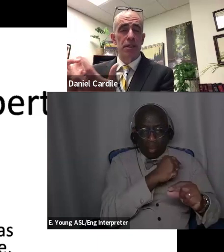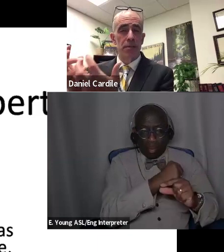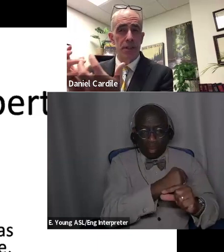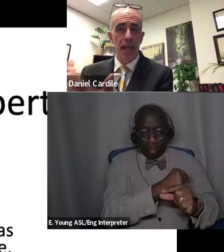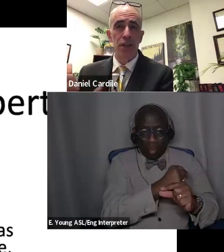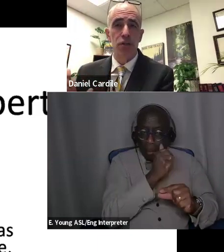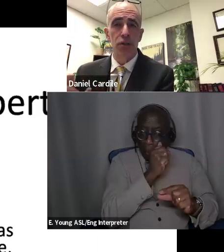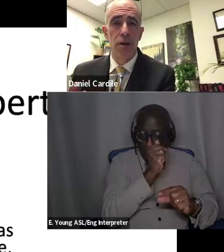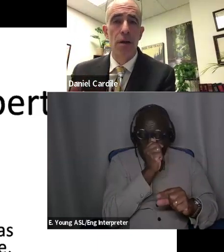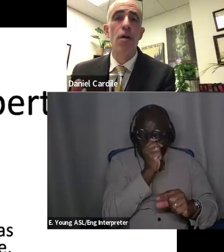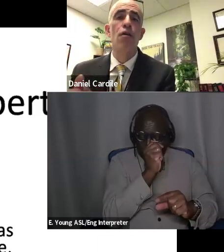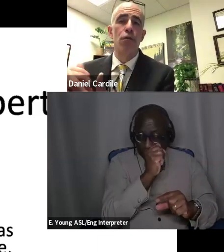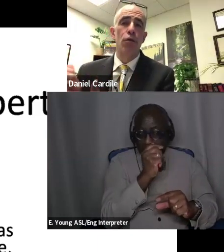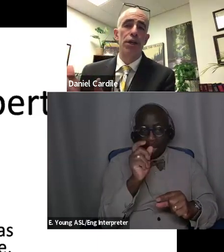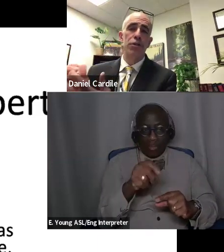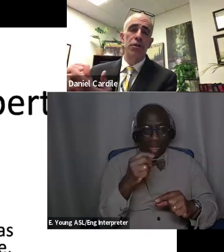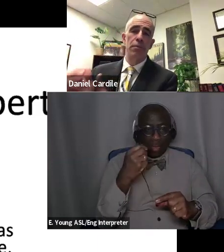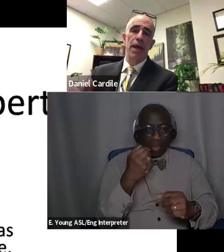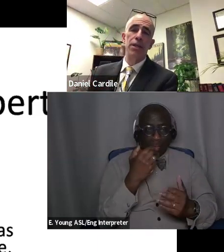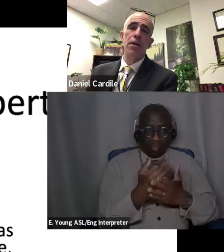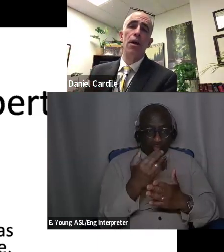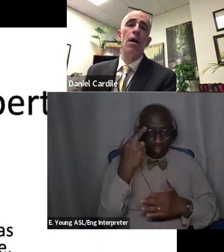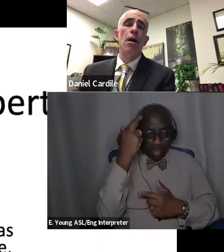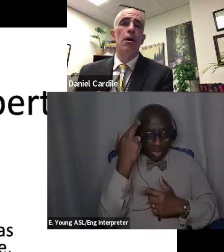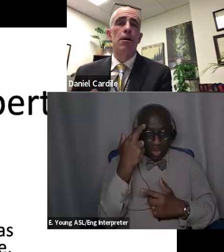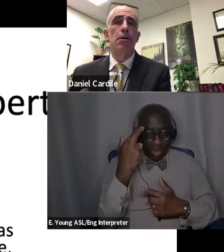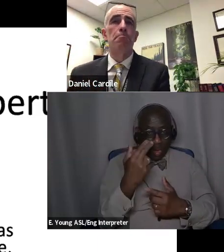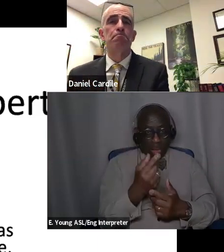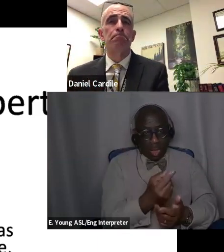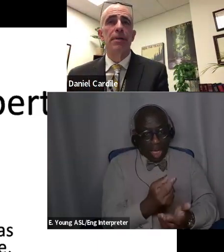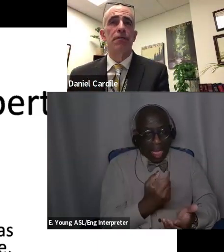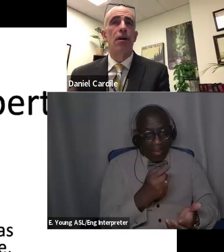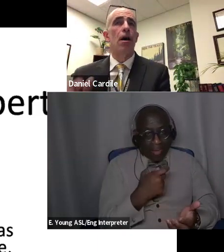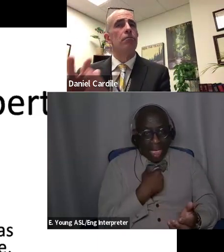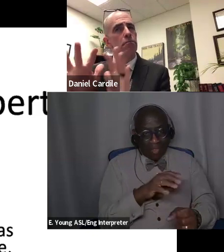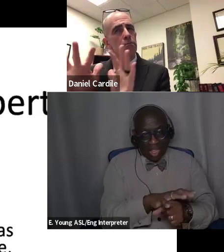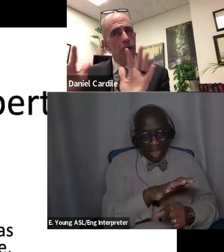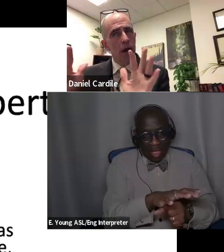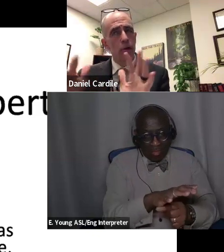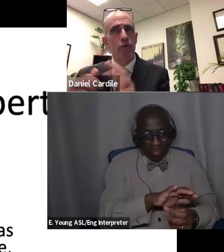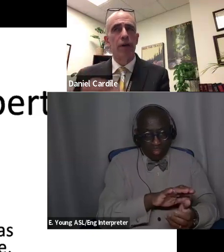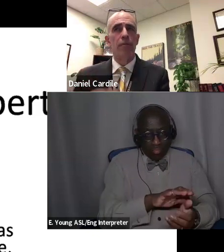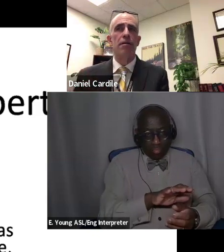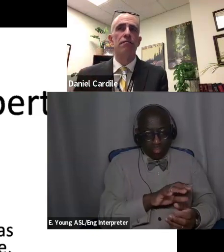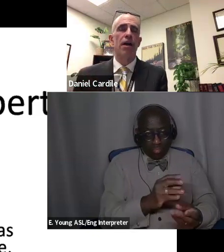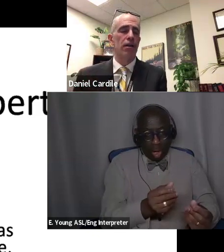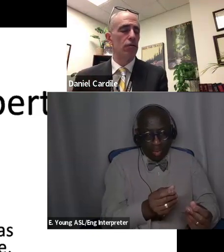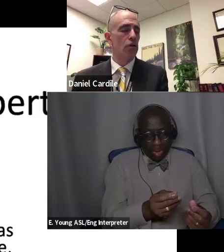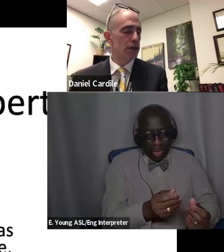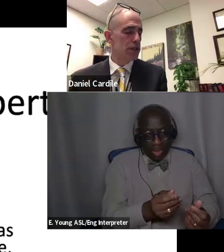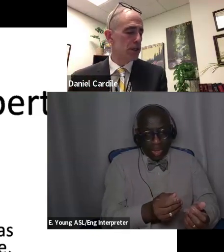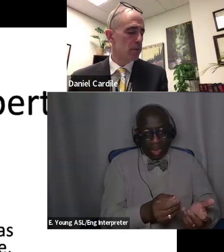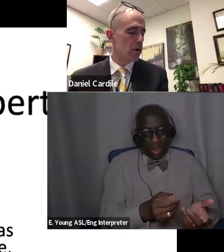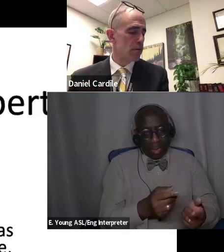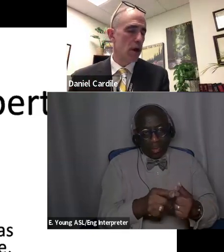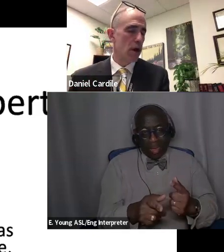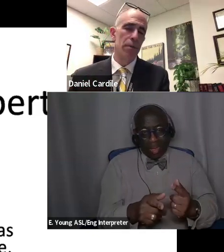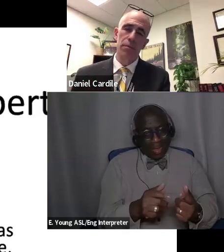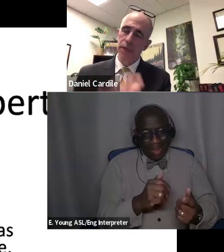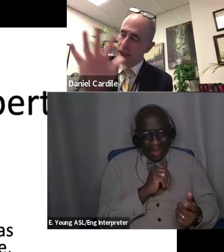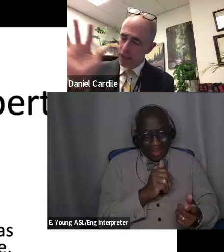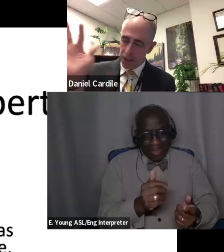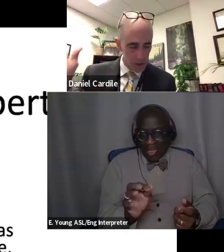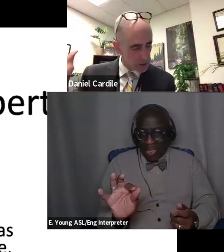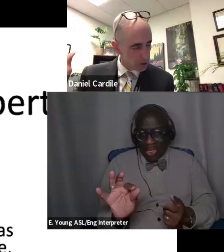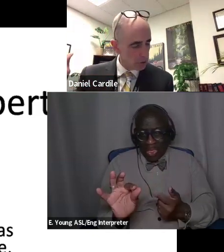be something substantial for you to manage. If not, I don't recommend filing for guardianship of the